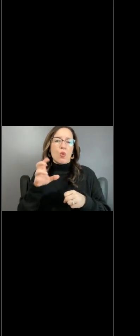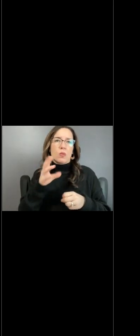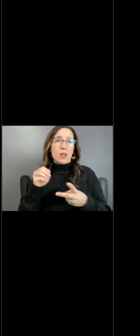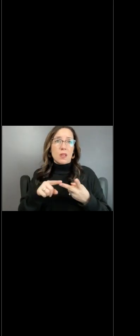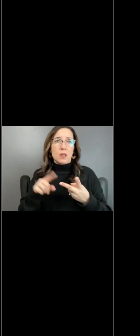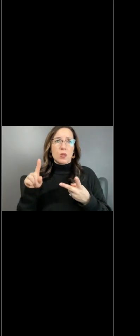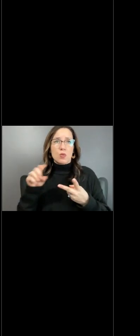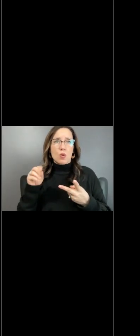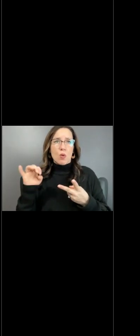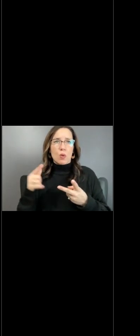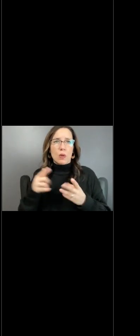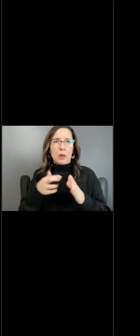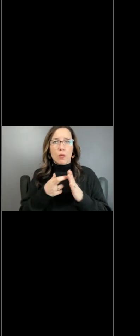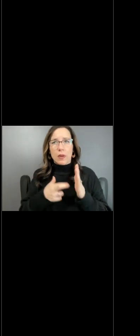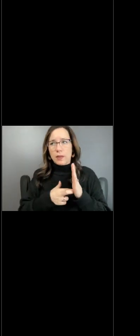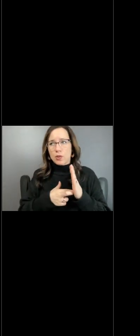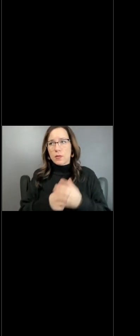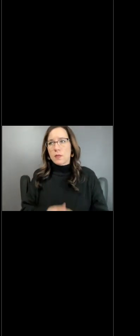regulations.